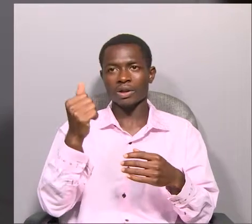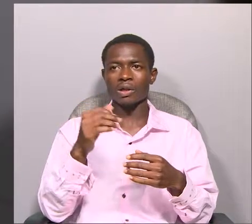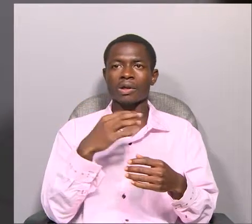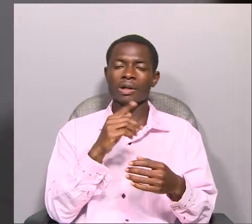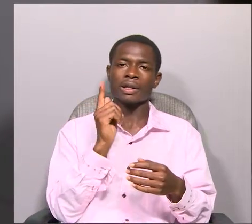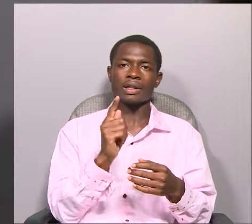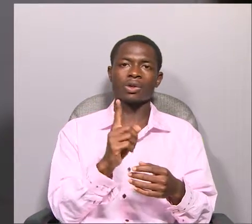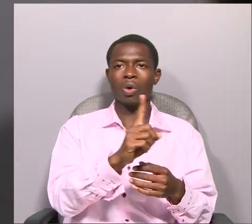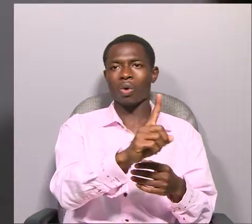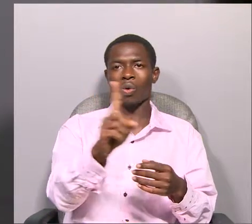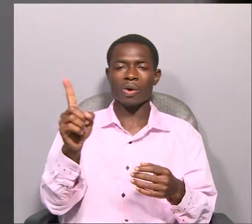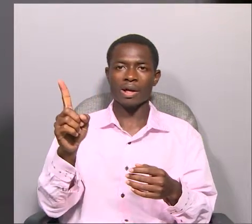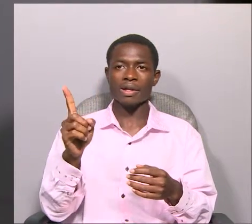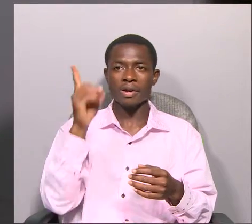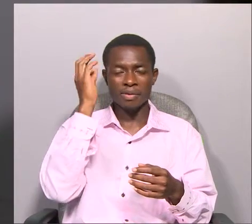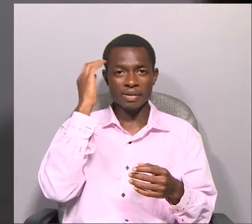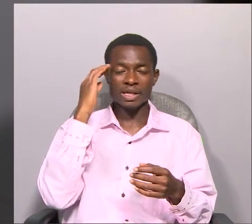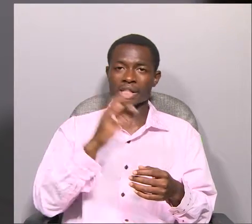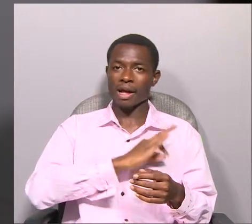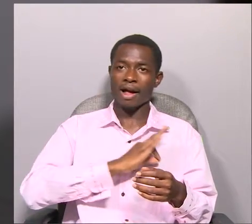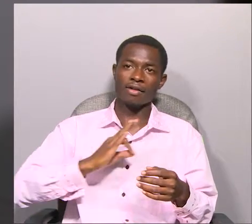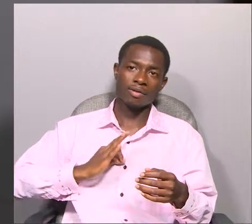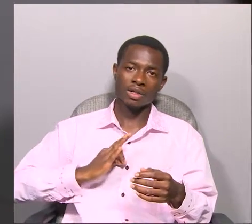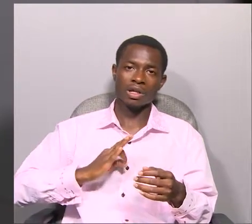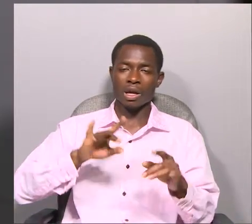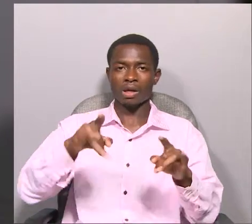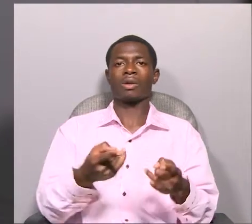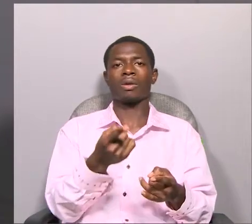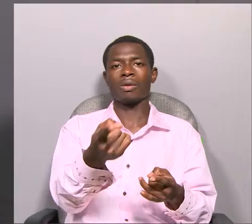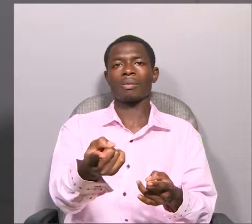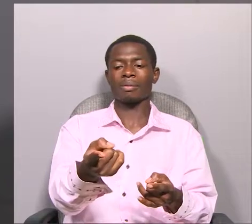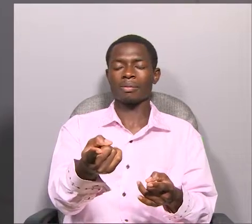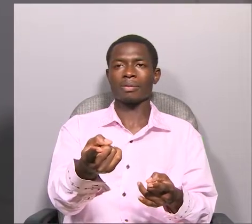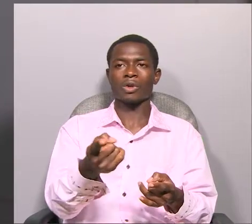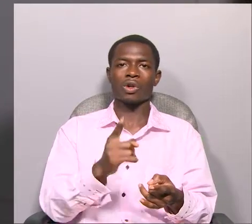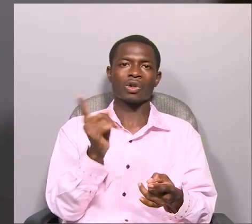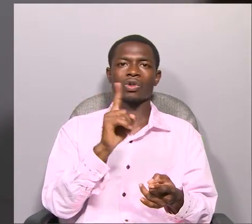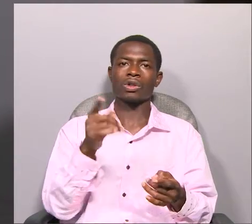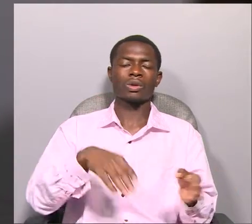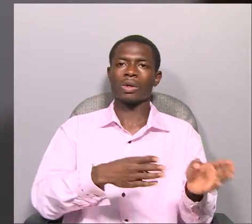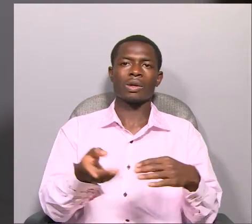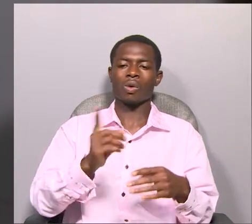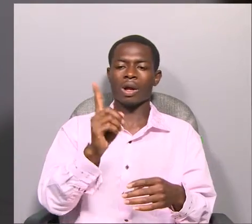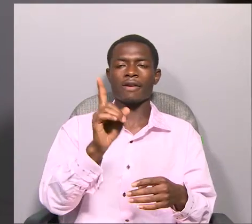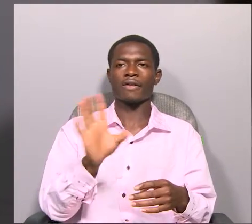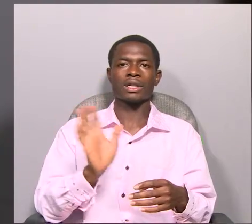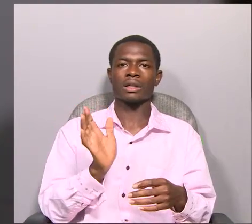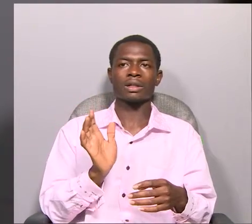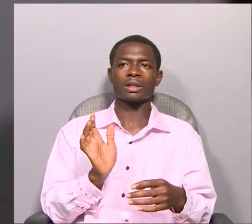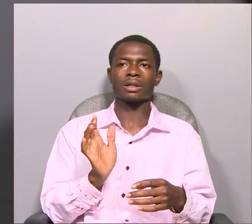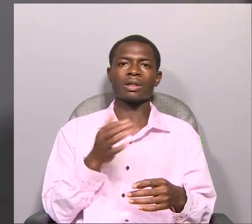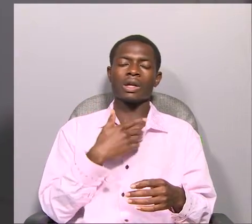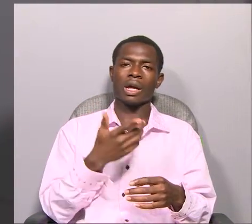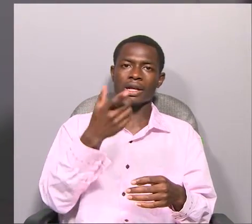go to university be assisted? And I said that was one of the ways that government is assisting them, but it's not the only